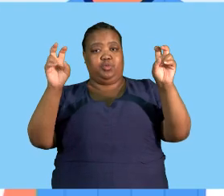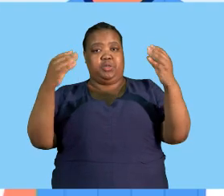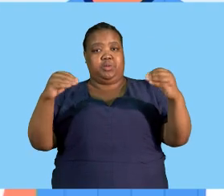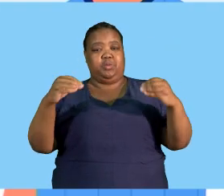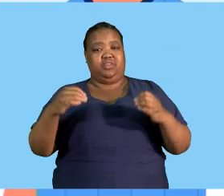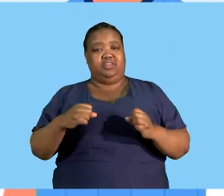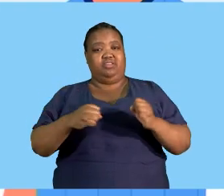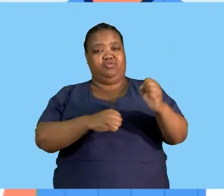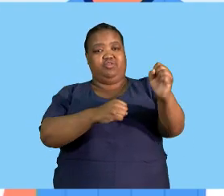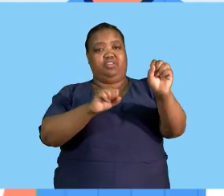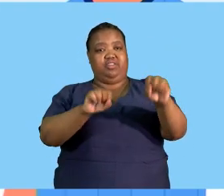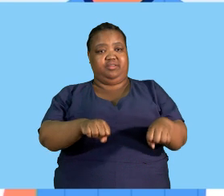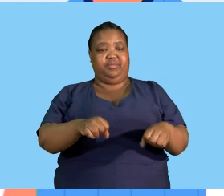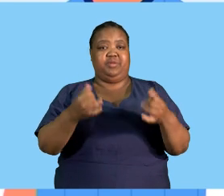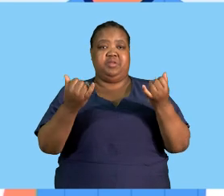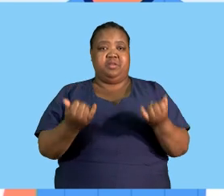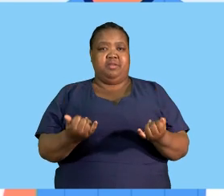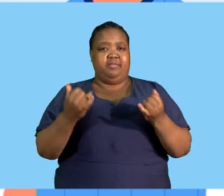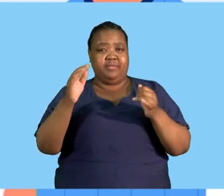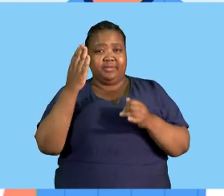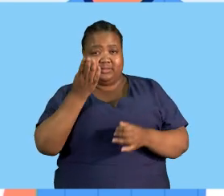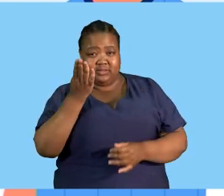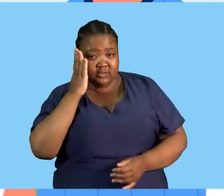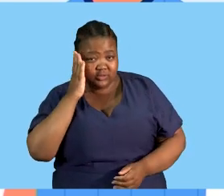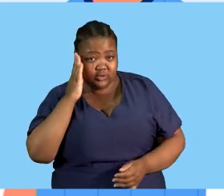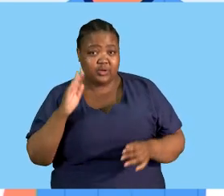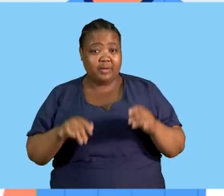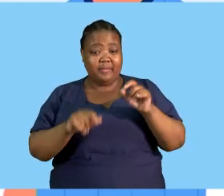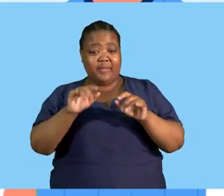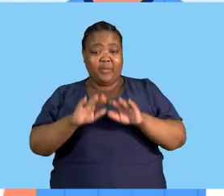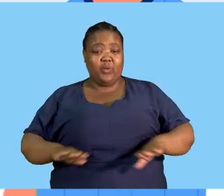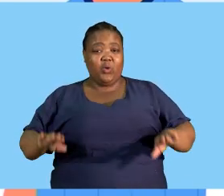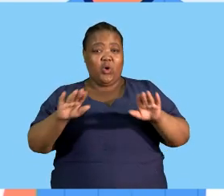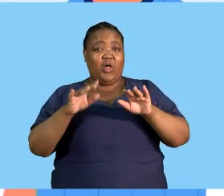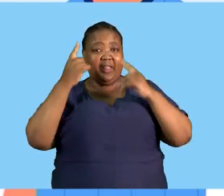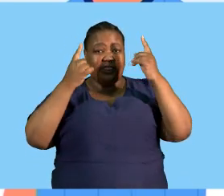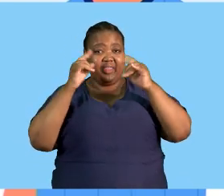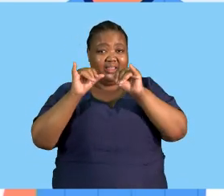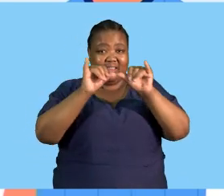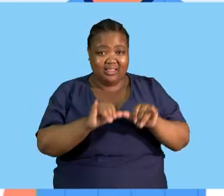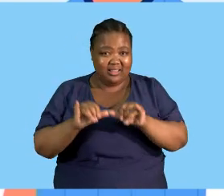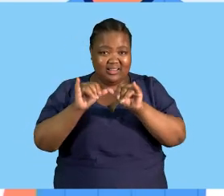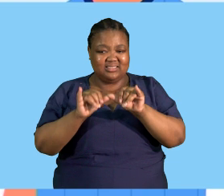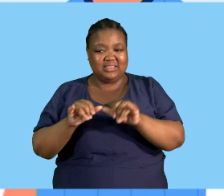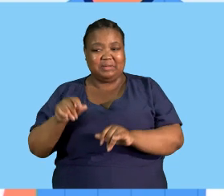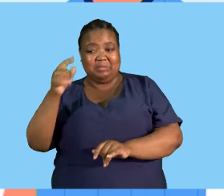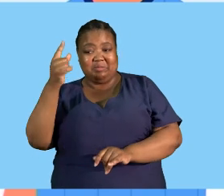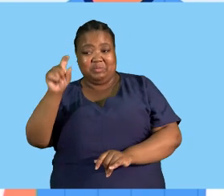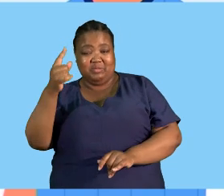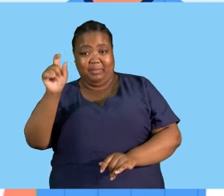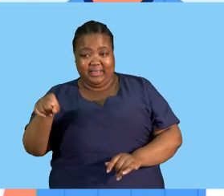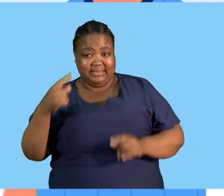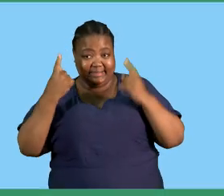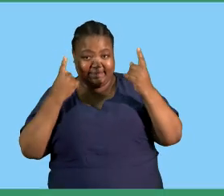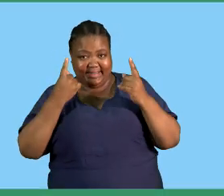Did you know? If everyone is thinking alike, then somebody isn't thinking. This is George S. Patton, who is introducing us to